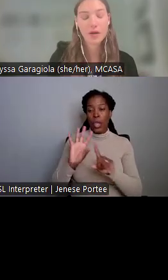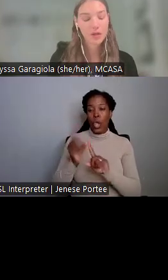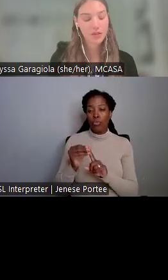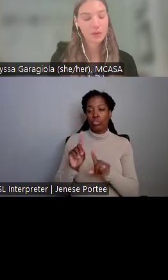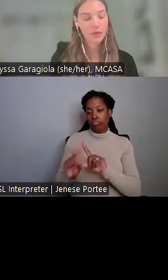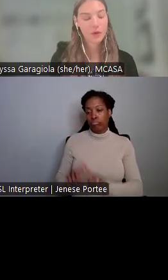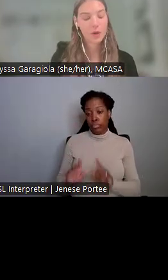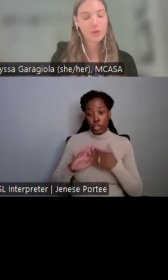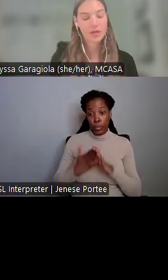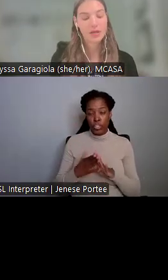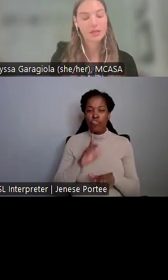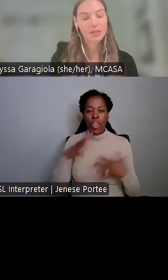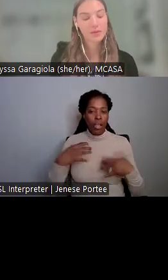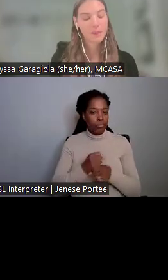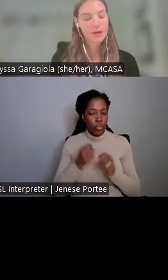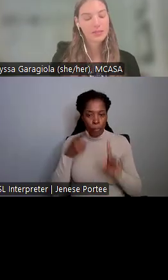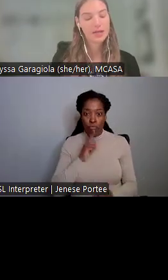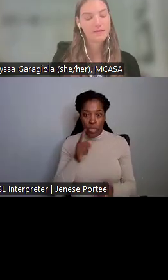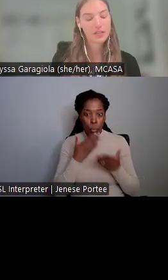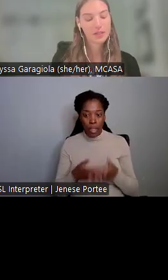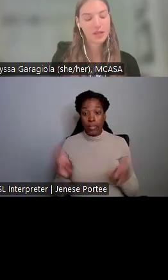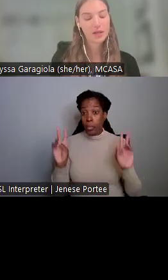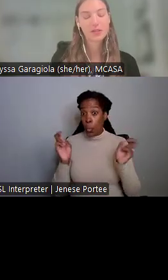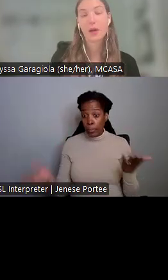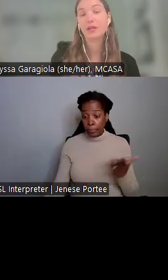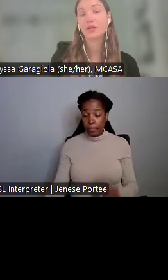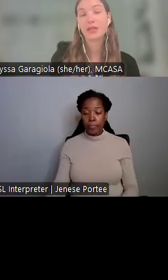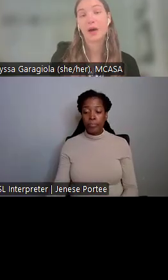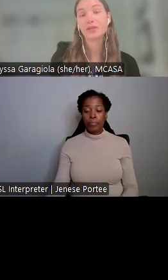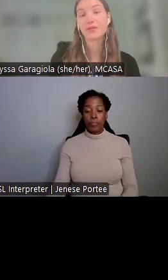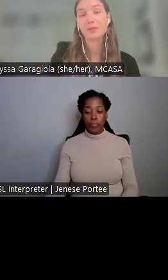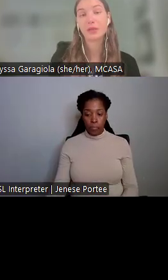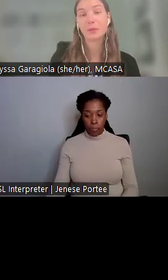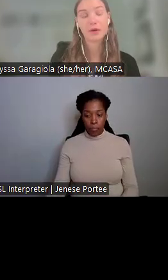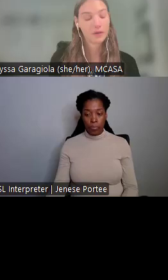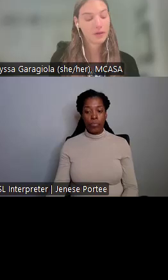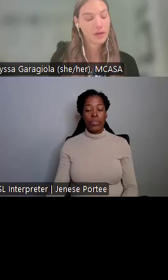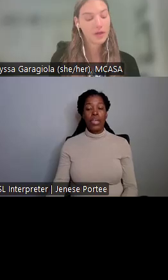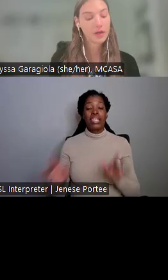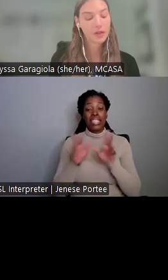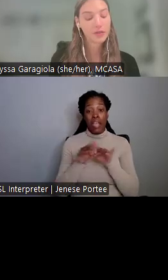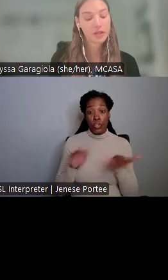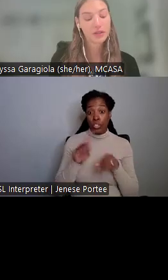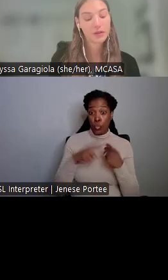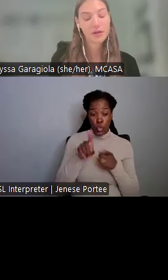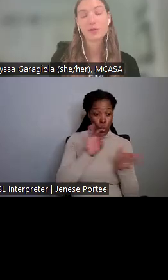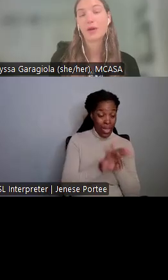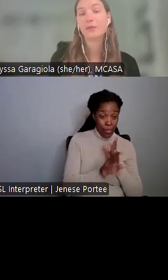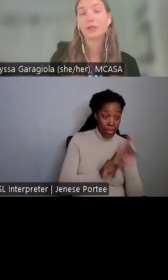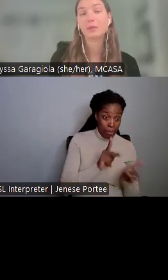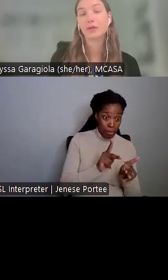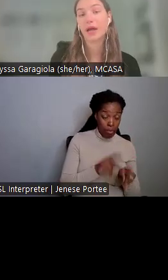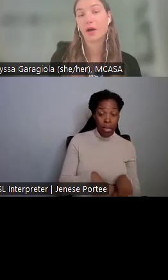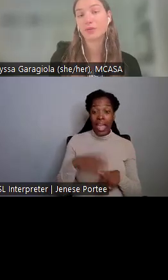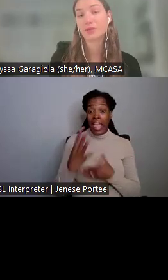well. So the quote is, diversity is when you count the people. Inclusion is when